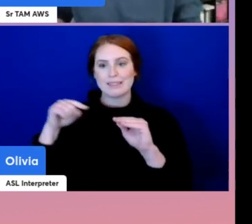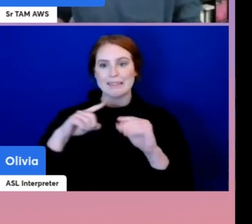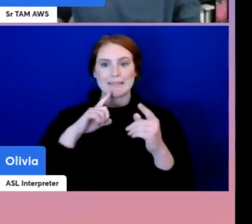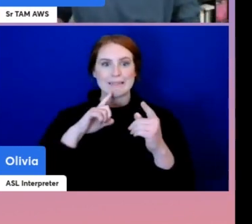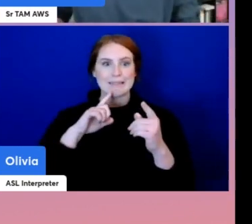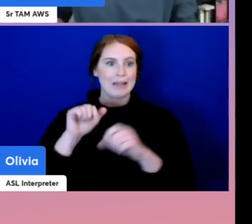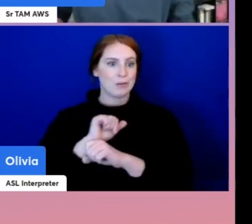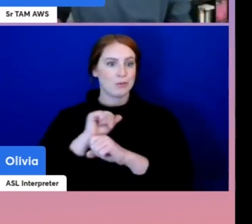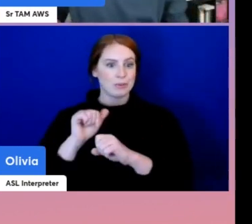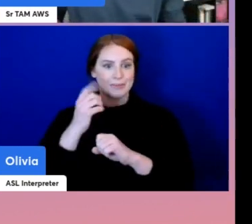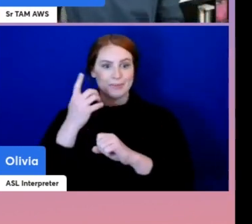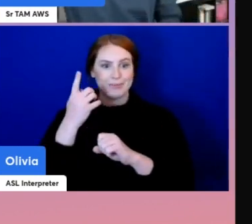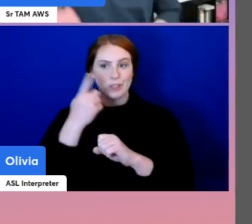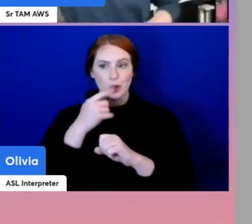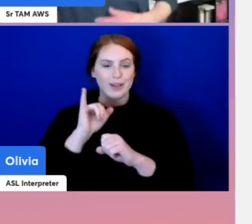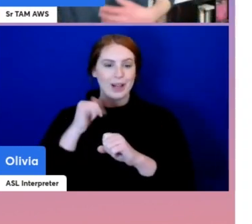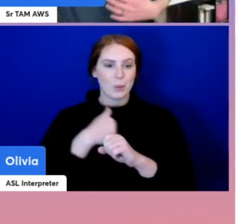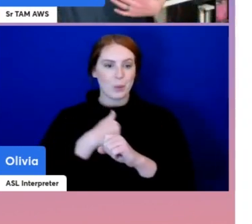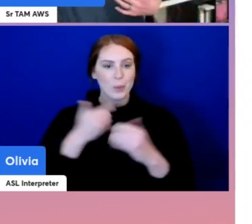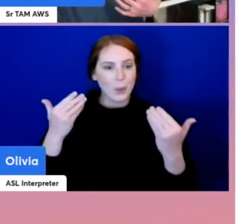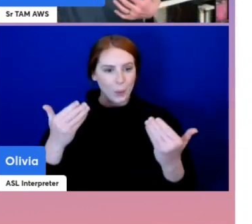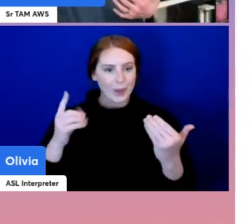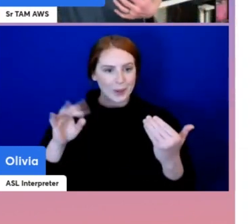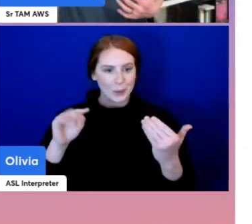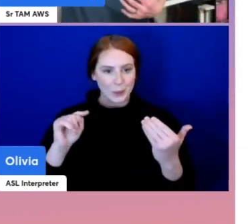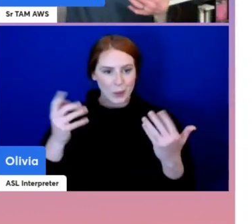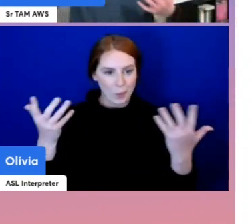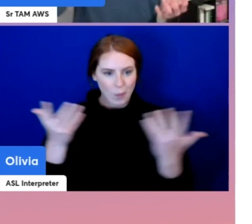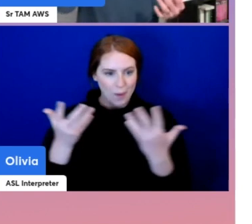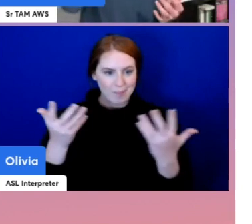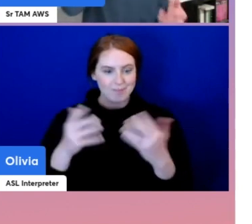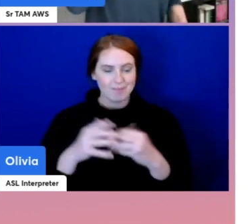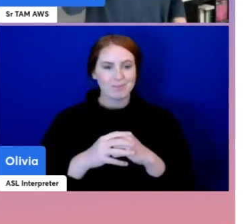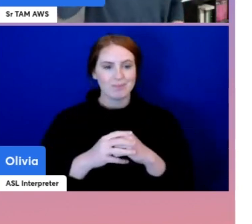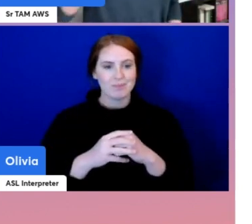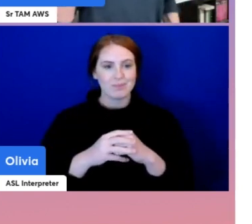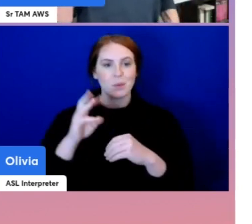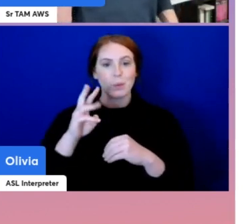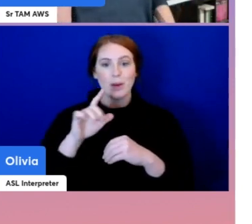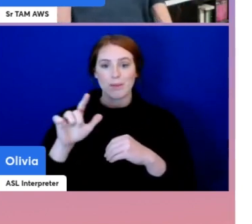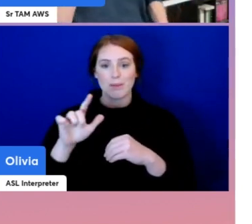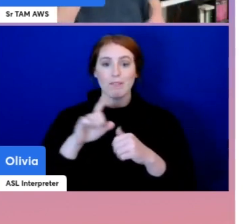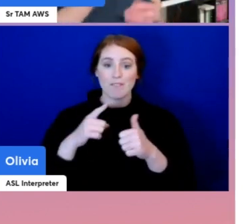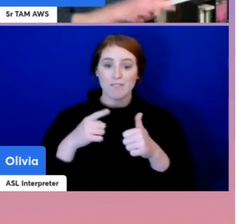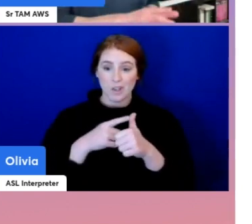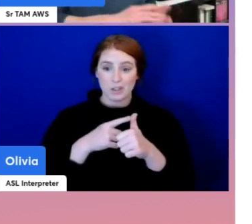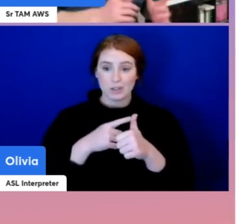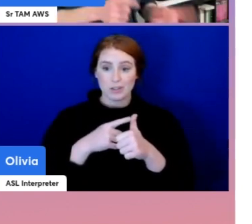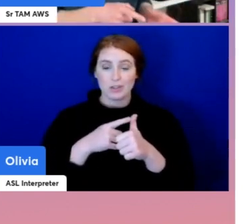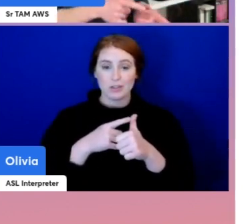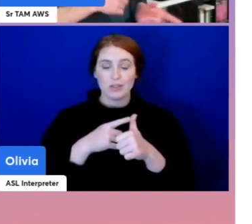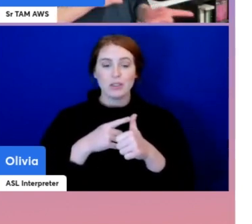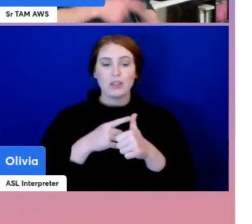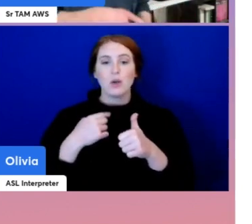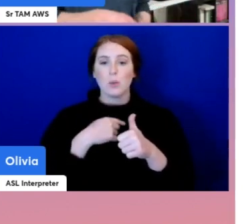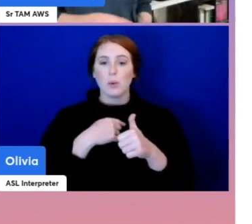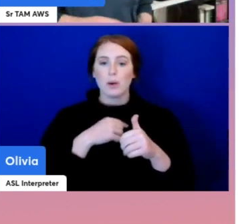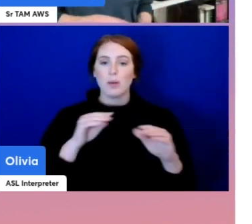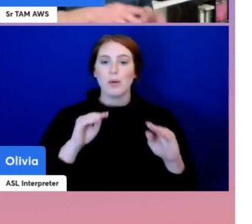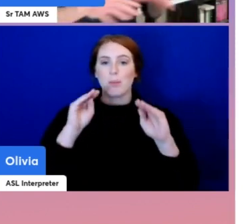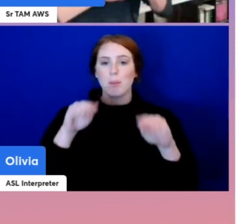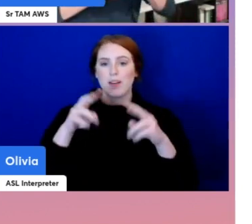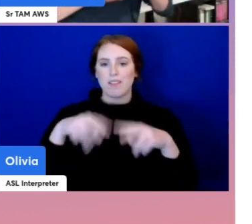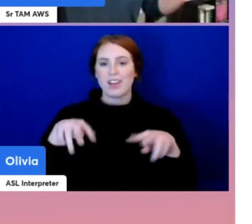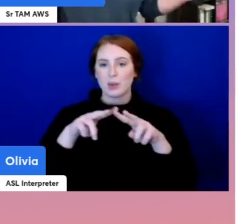look like when we do it? Well, first things first, we're going to pop some values into Vault